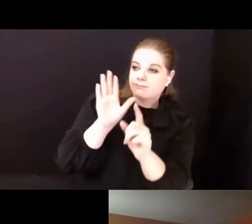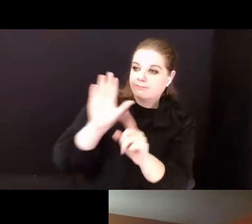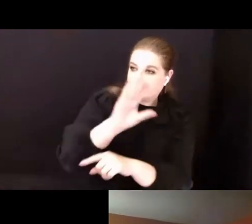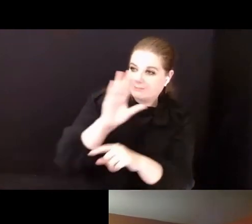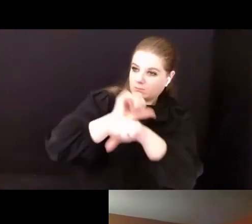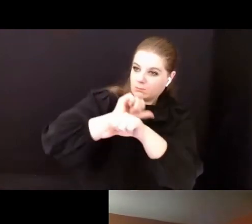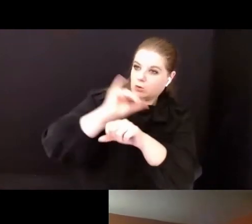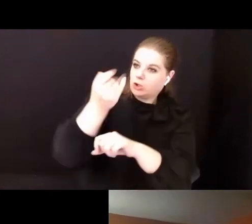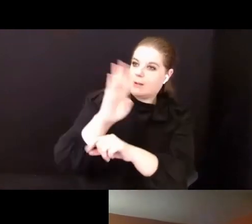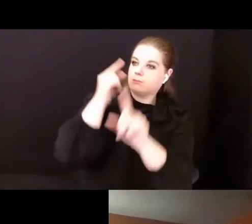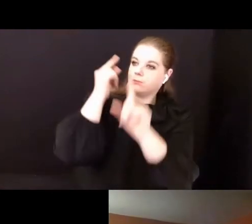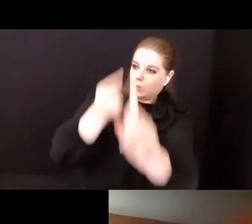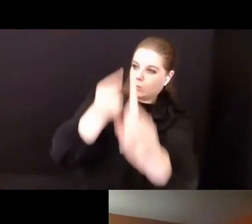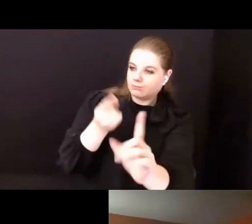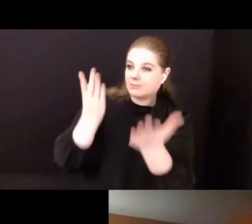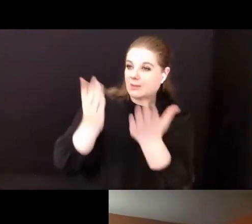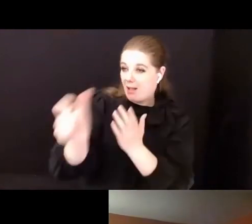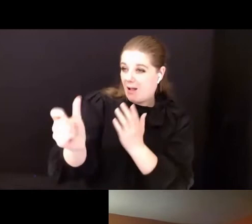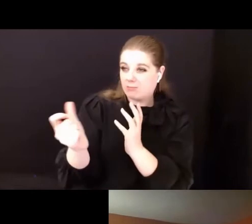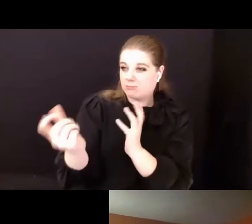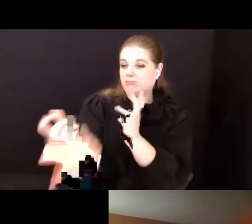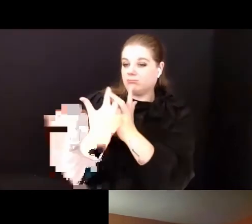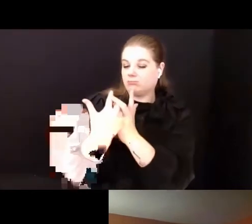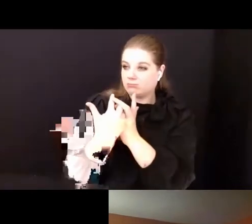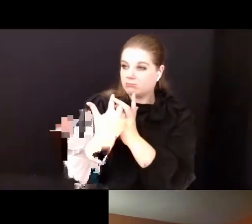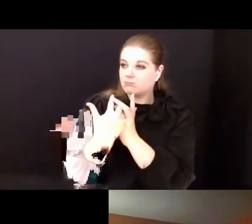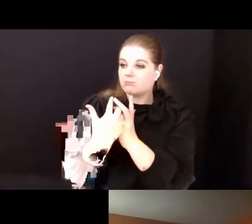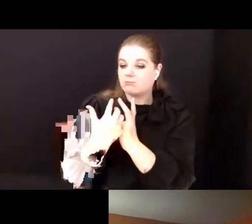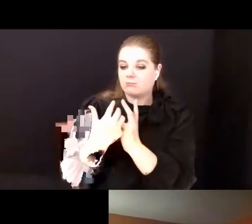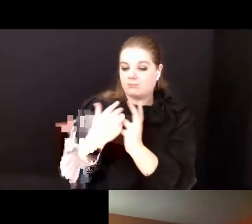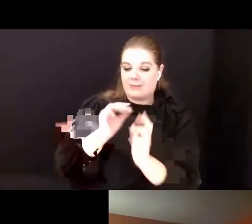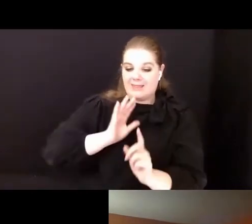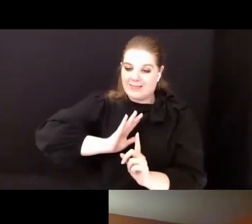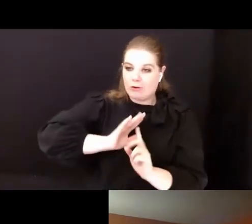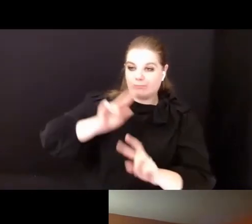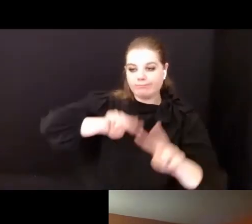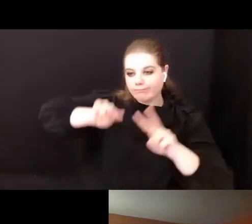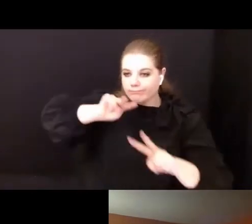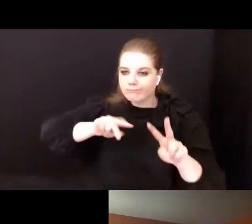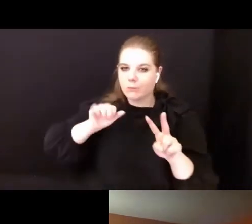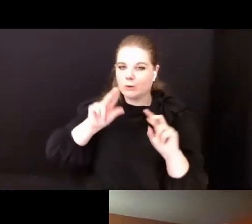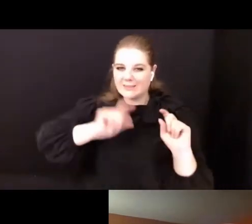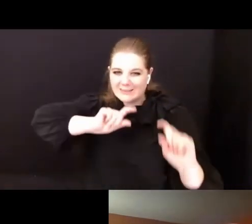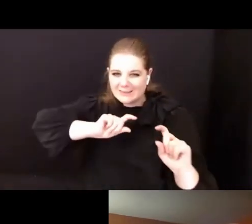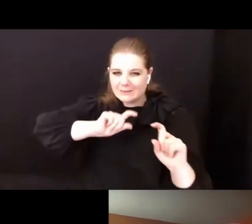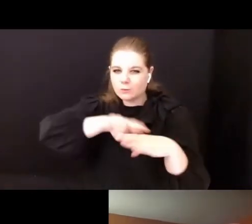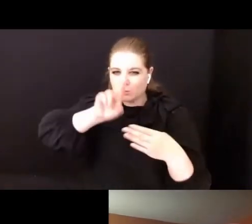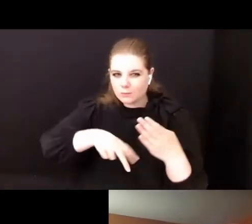not align with what their evaluation or testing might have shown?